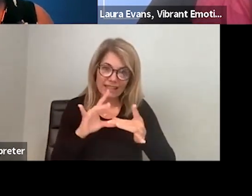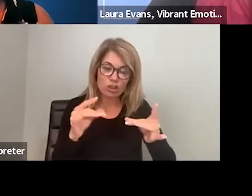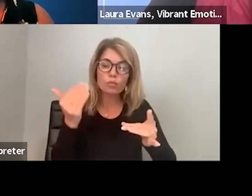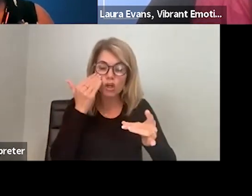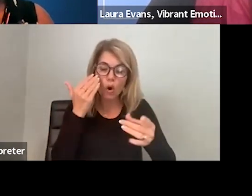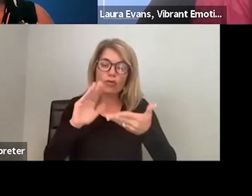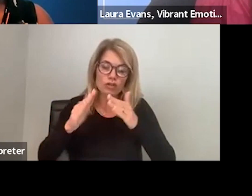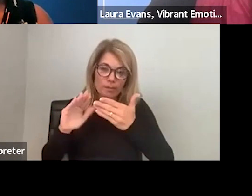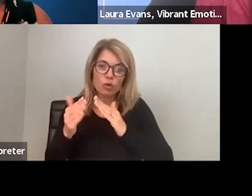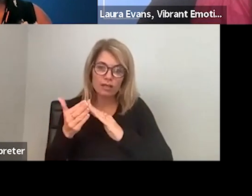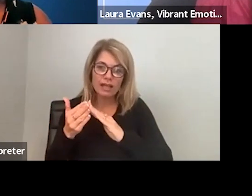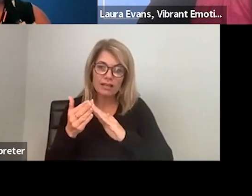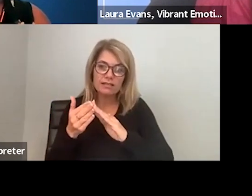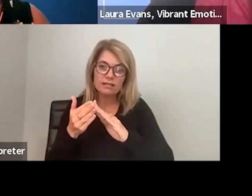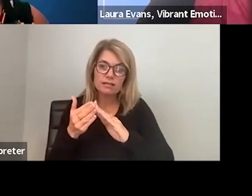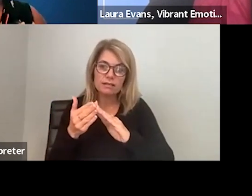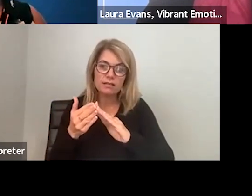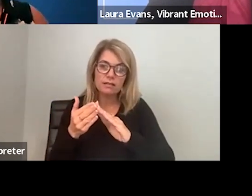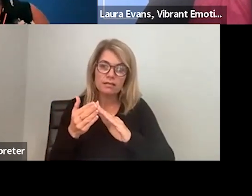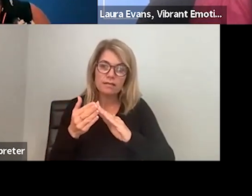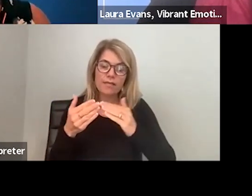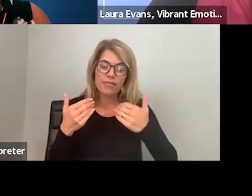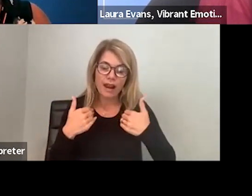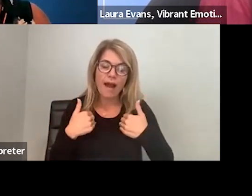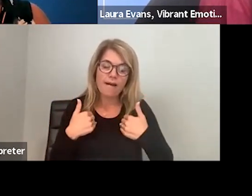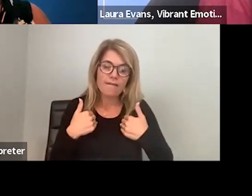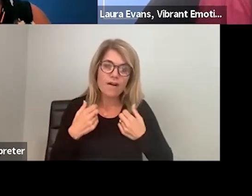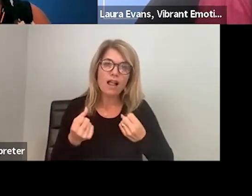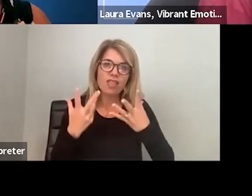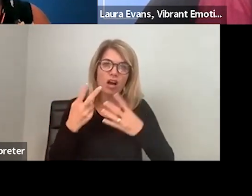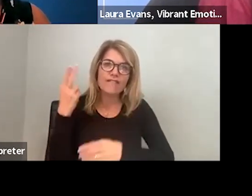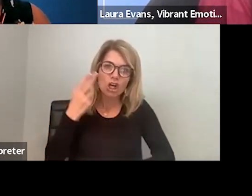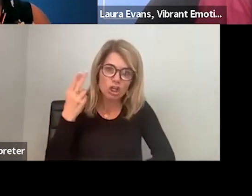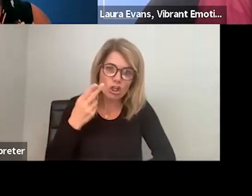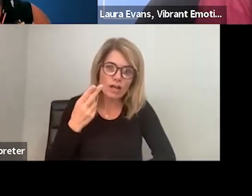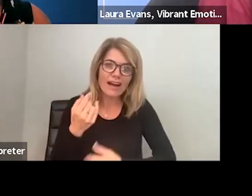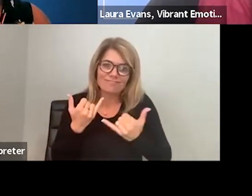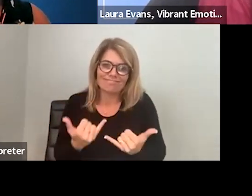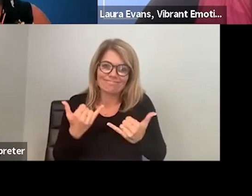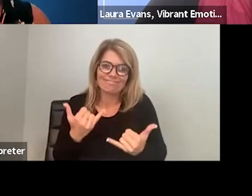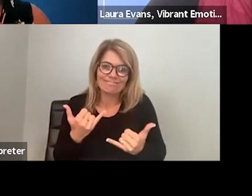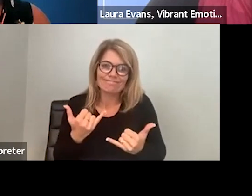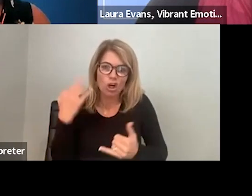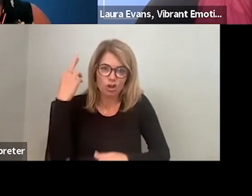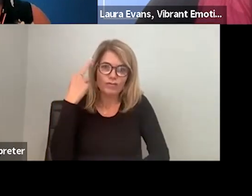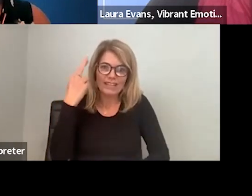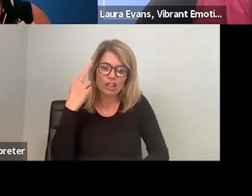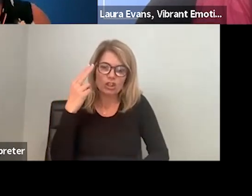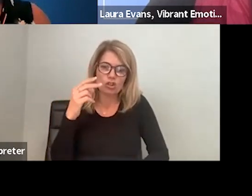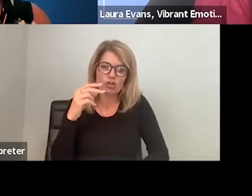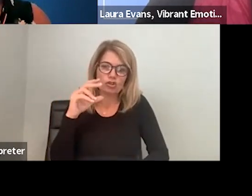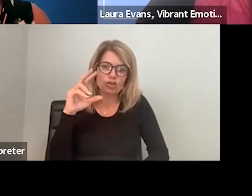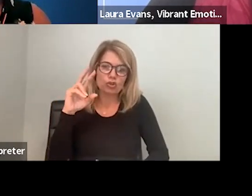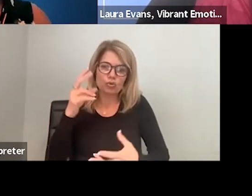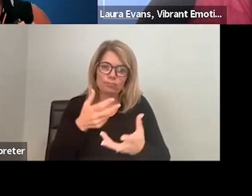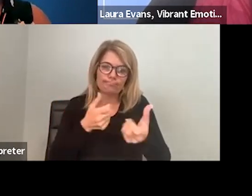communities that have a lot of historic and current reason to mistrust the idea that they won't call